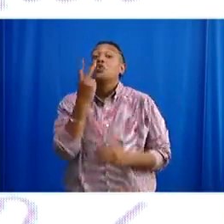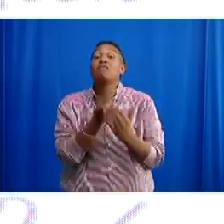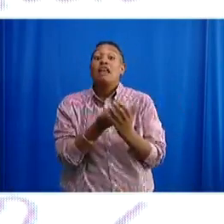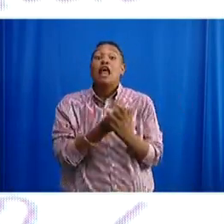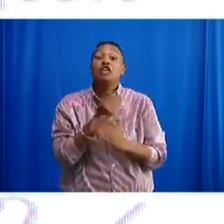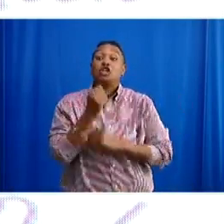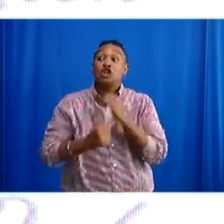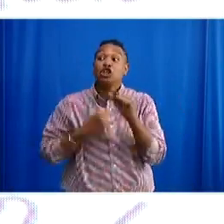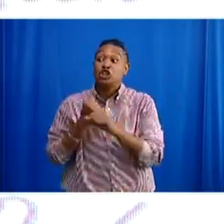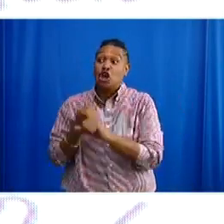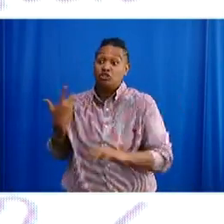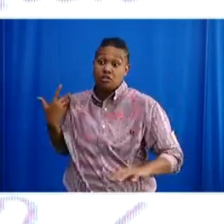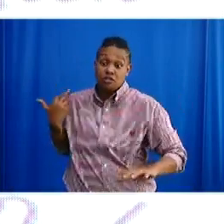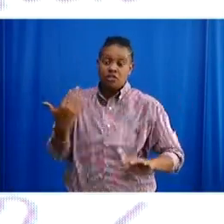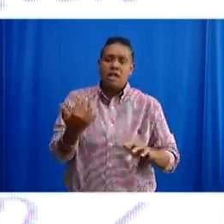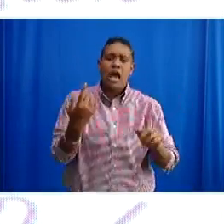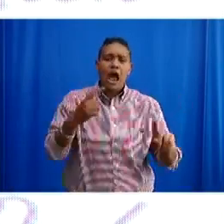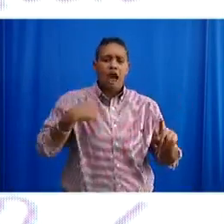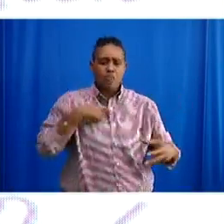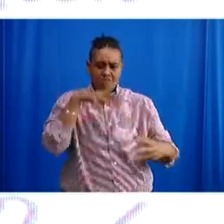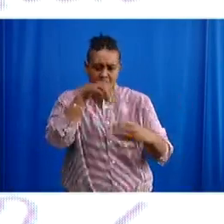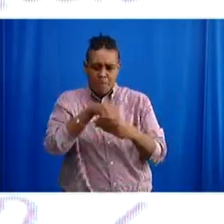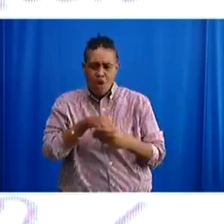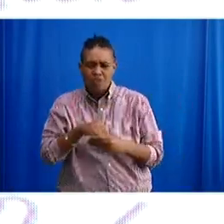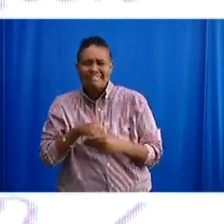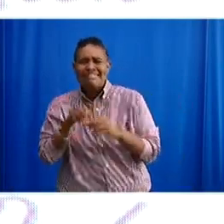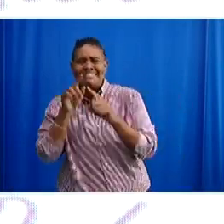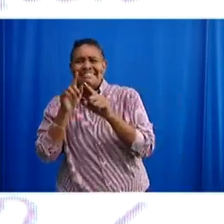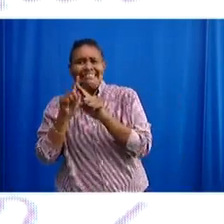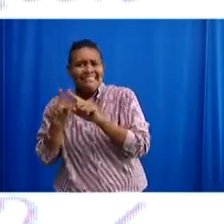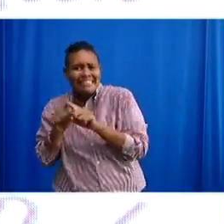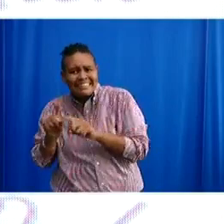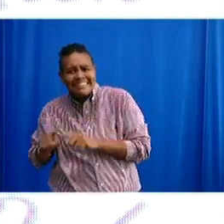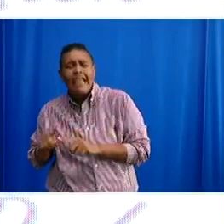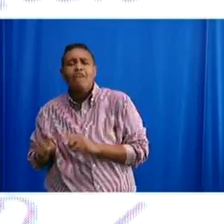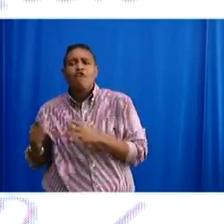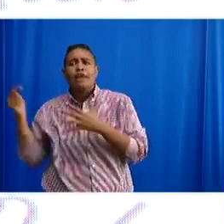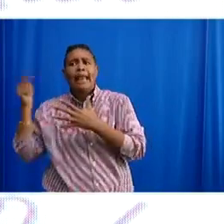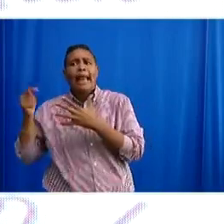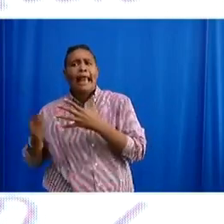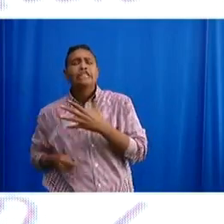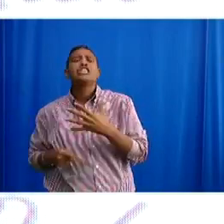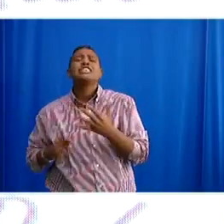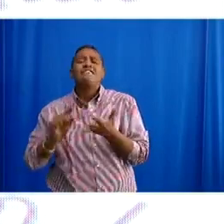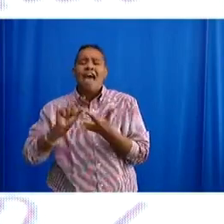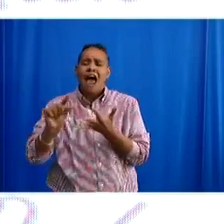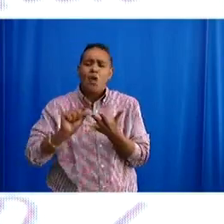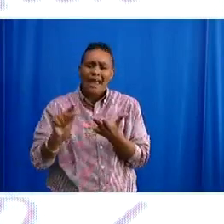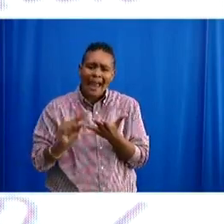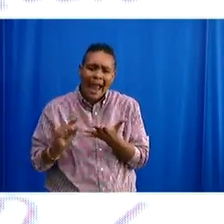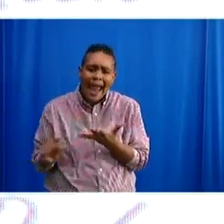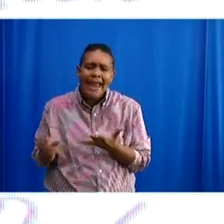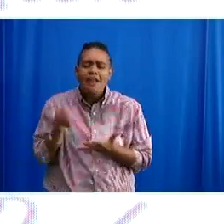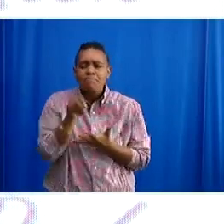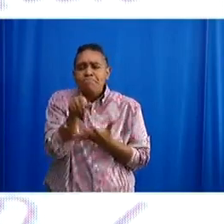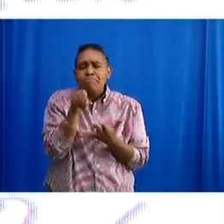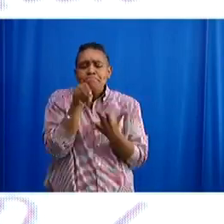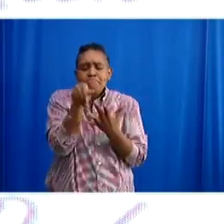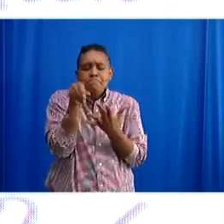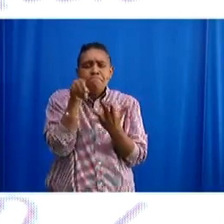years, we have, among other initiatives, been able to allocate funds to